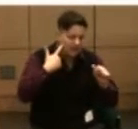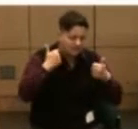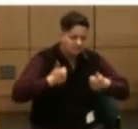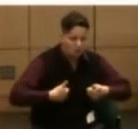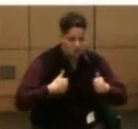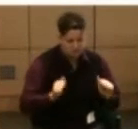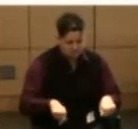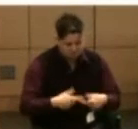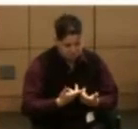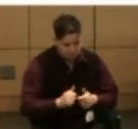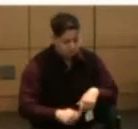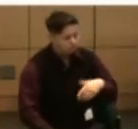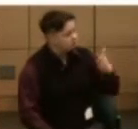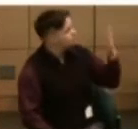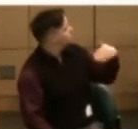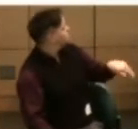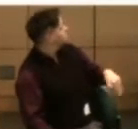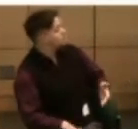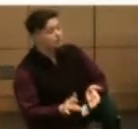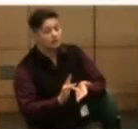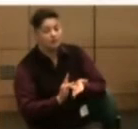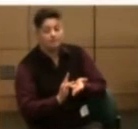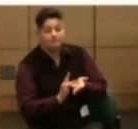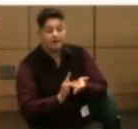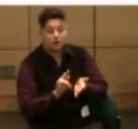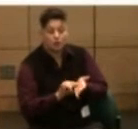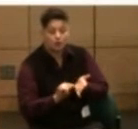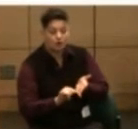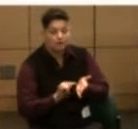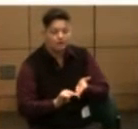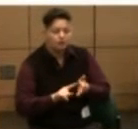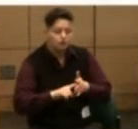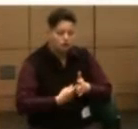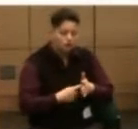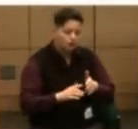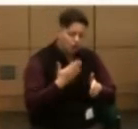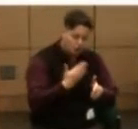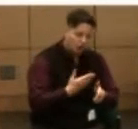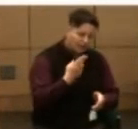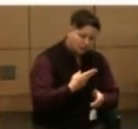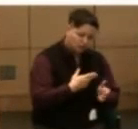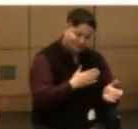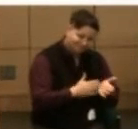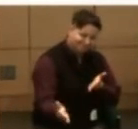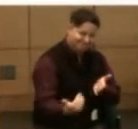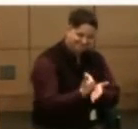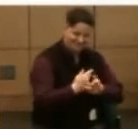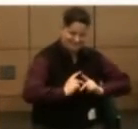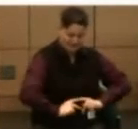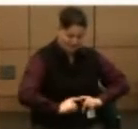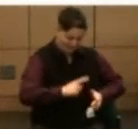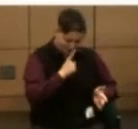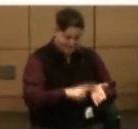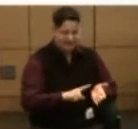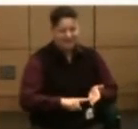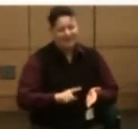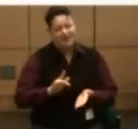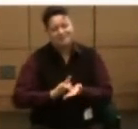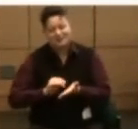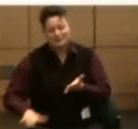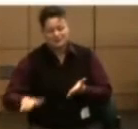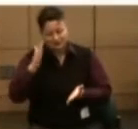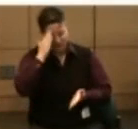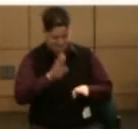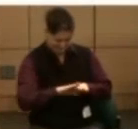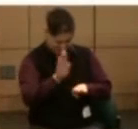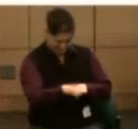So the medical workup of unilateral hearing loss starts with a good history and physical. Every medical student knows this is square one. So